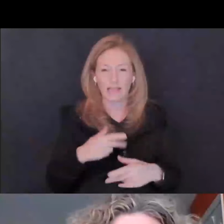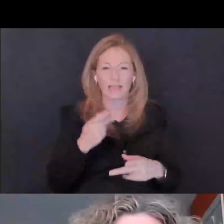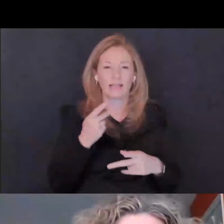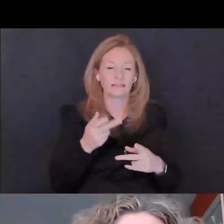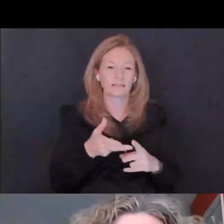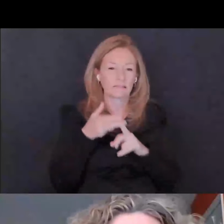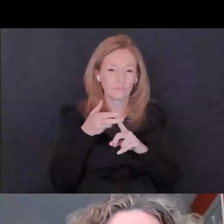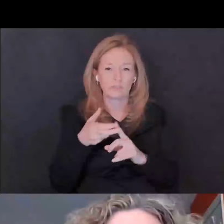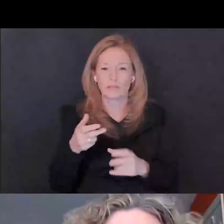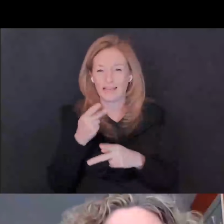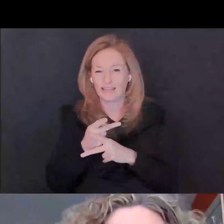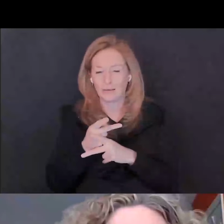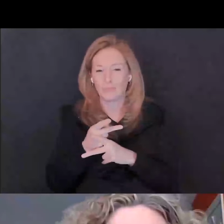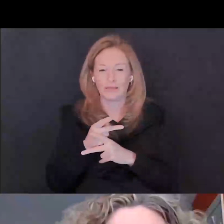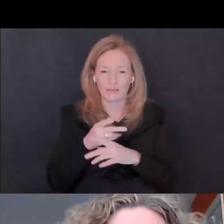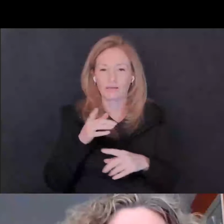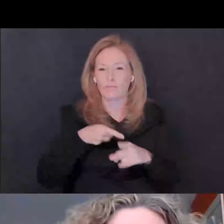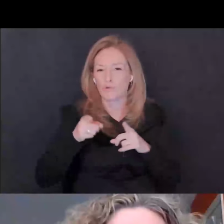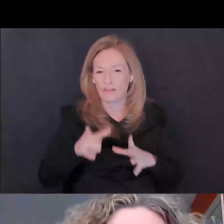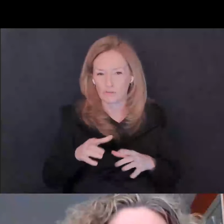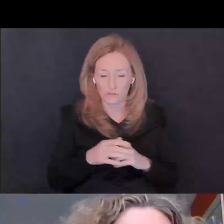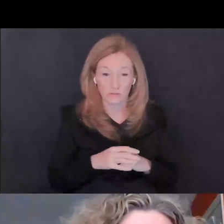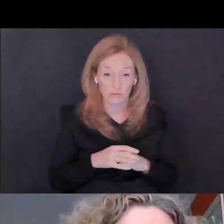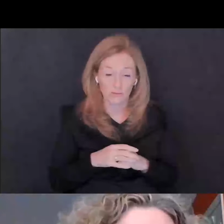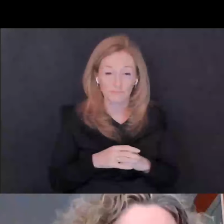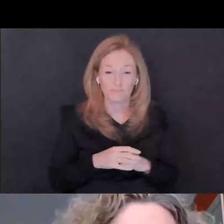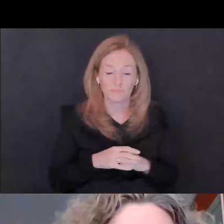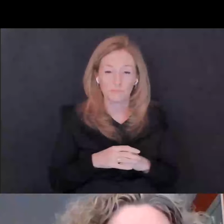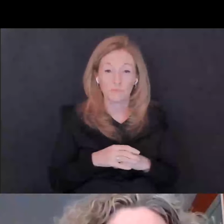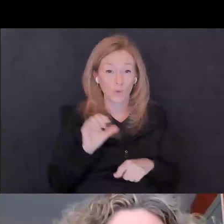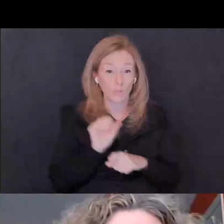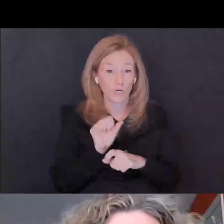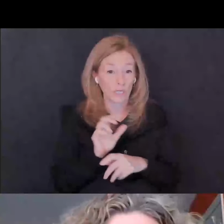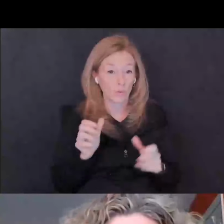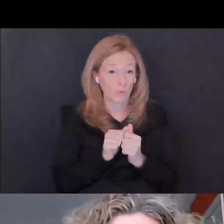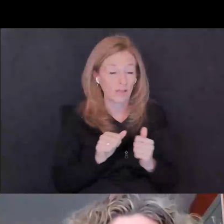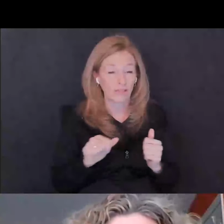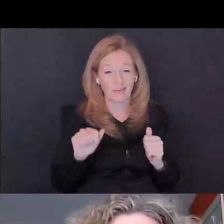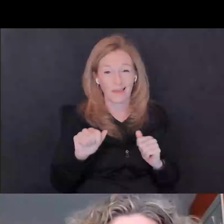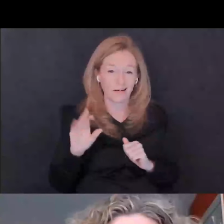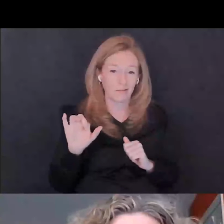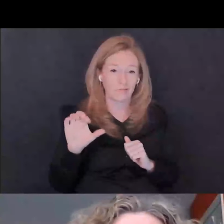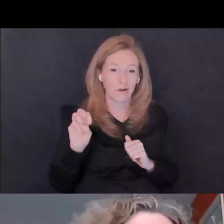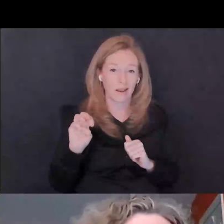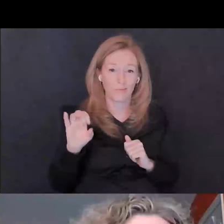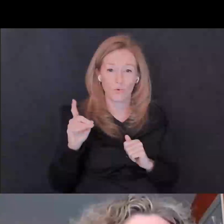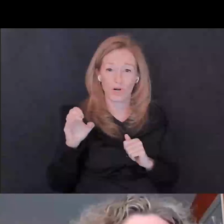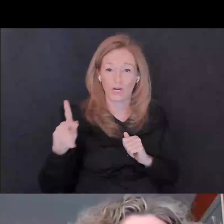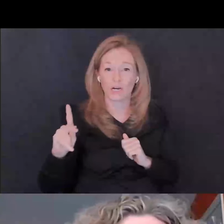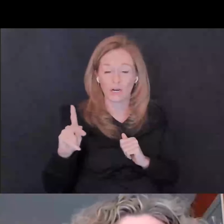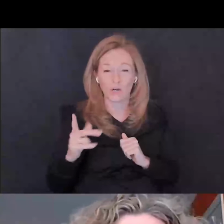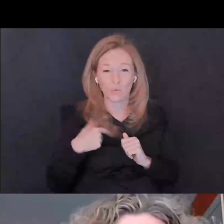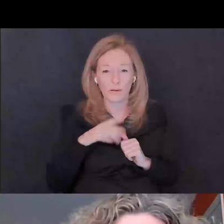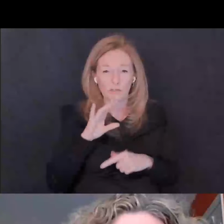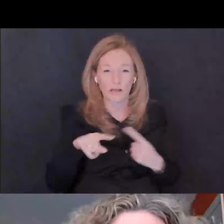And the beauty of it is, by working with a framework, we're talking about workforce and establishing